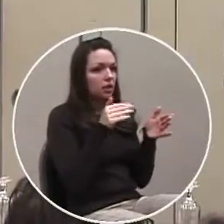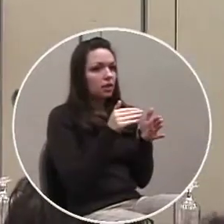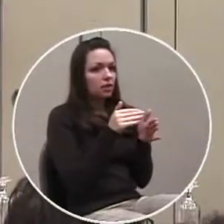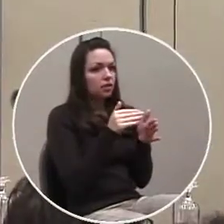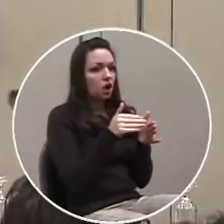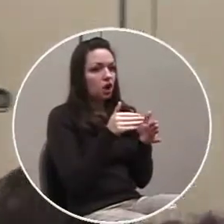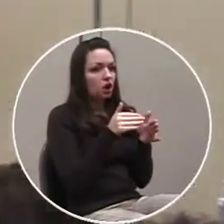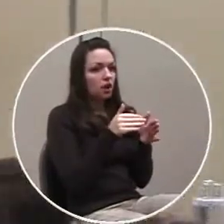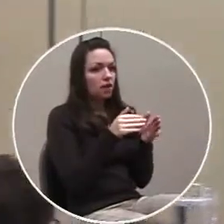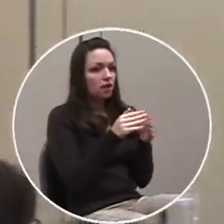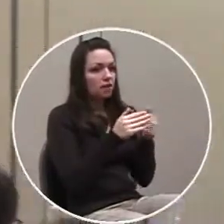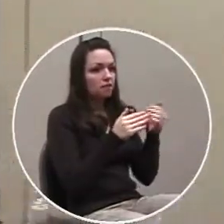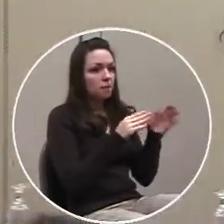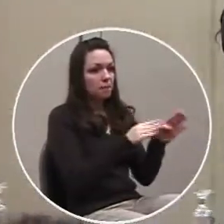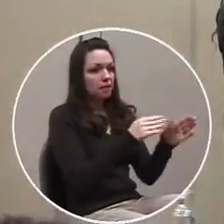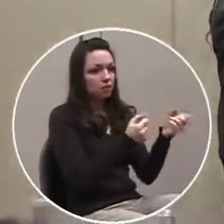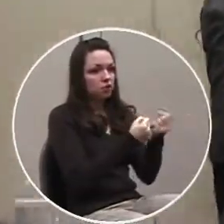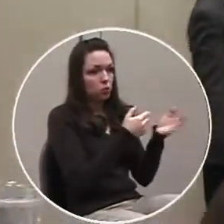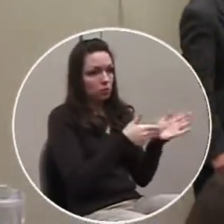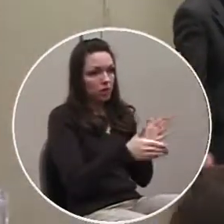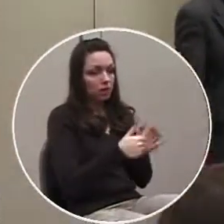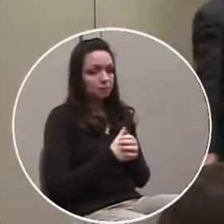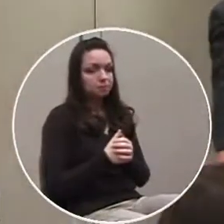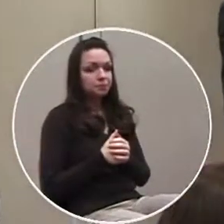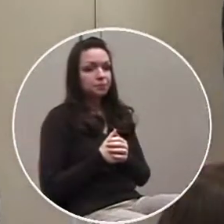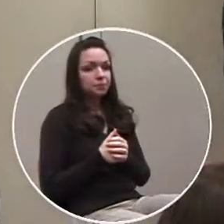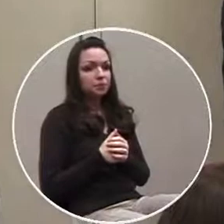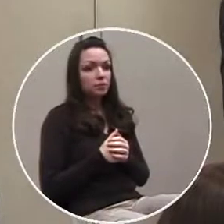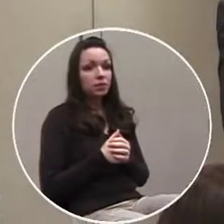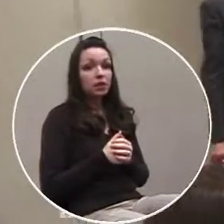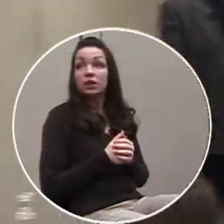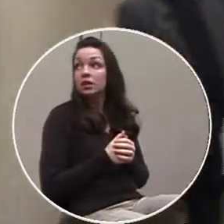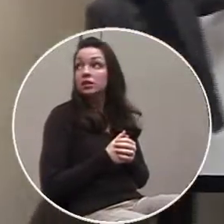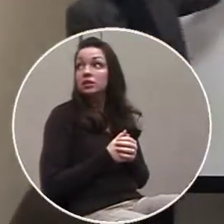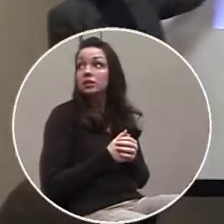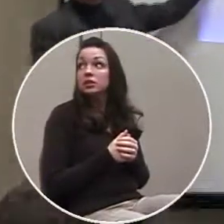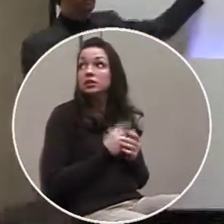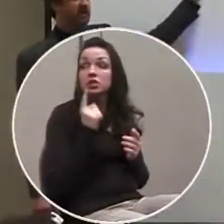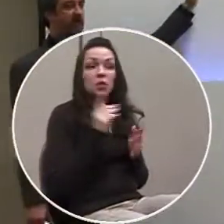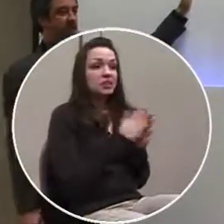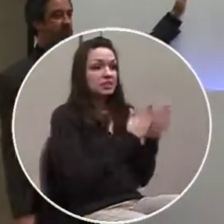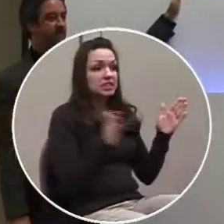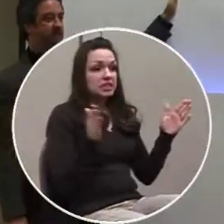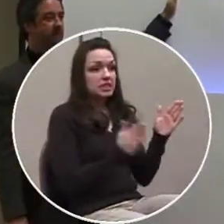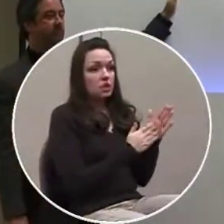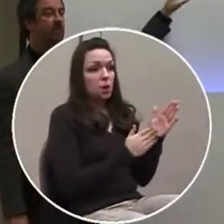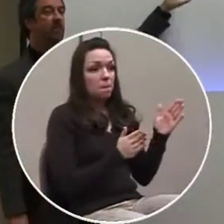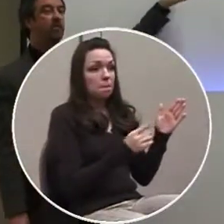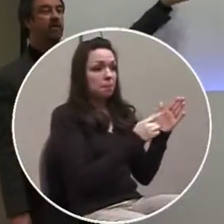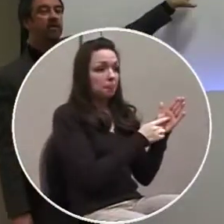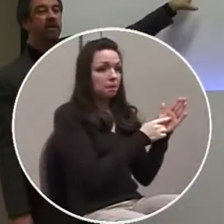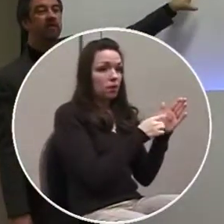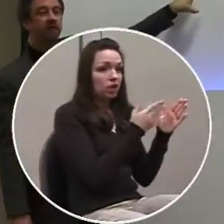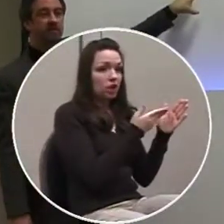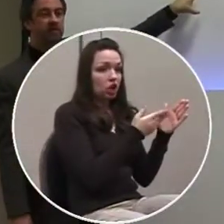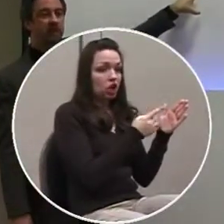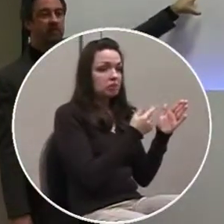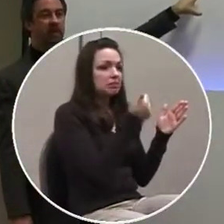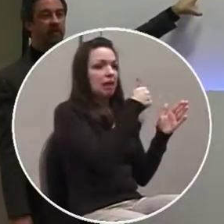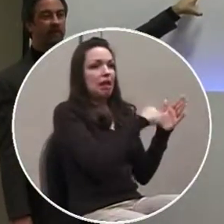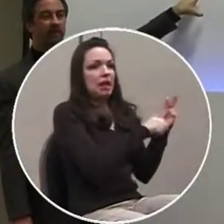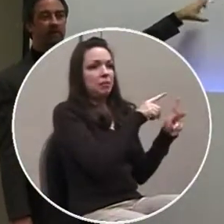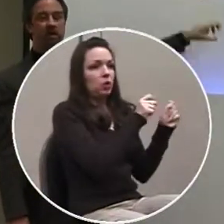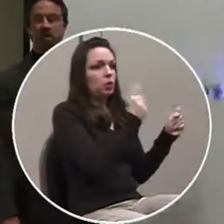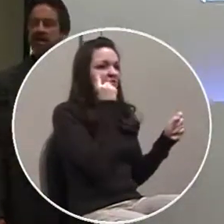mentioned just a minute ago the FBA Continuum. On this side over here is anybody who can think functionally